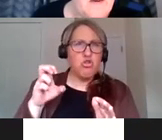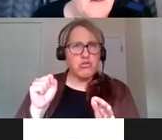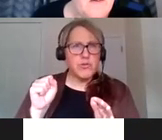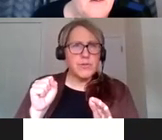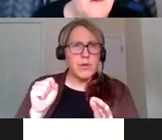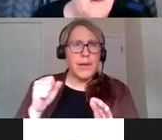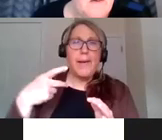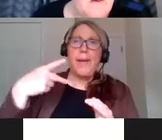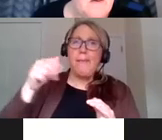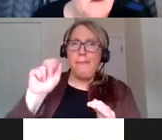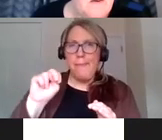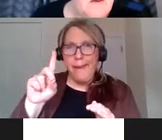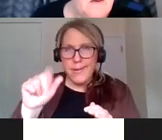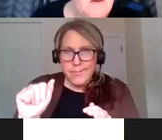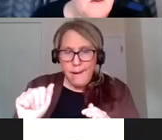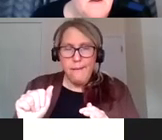panda.